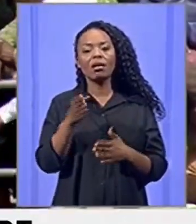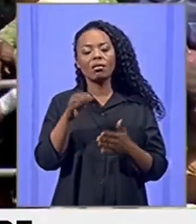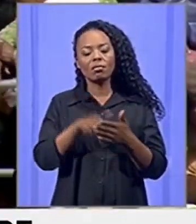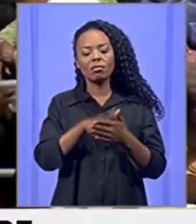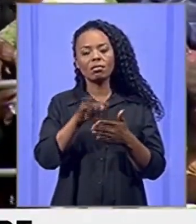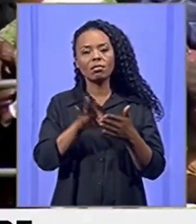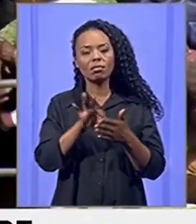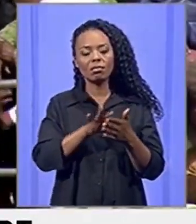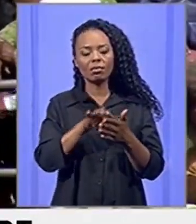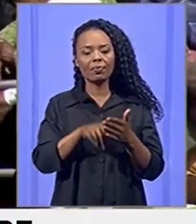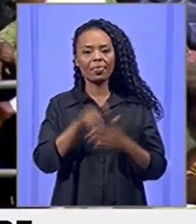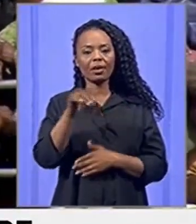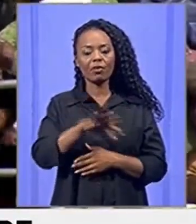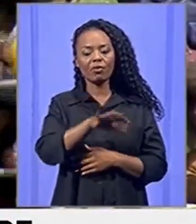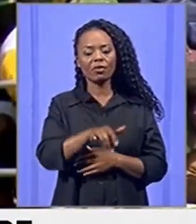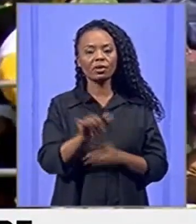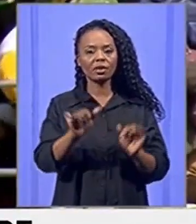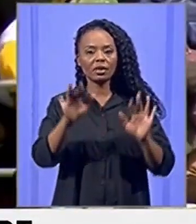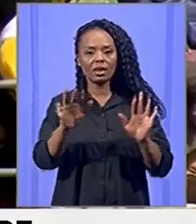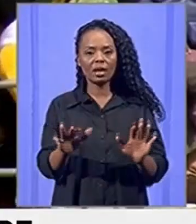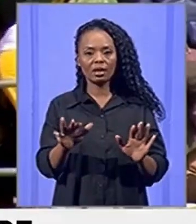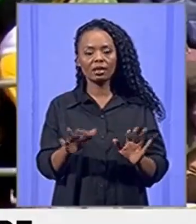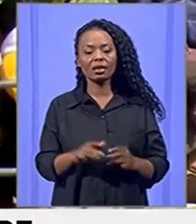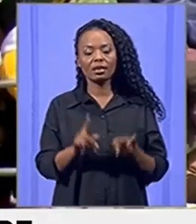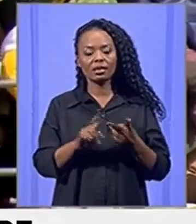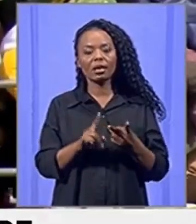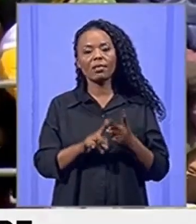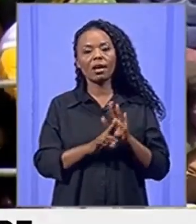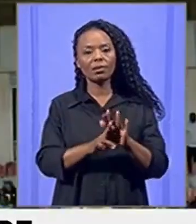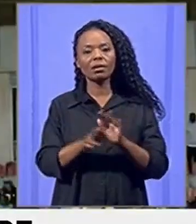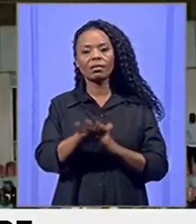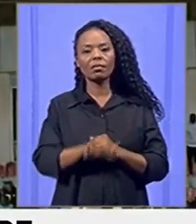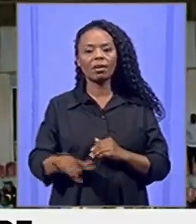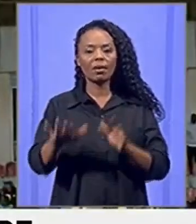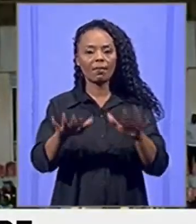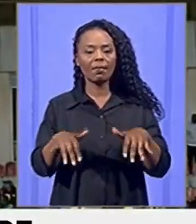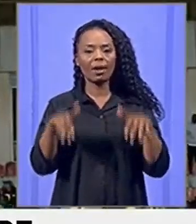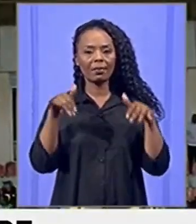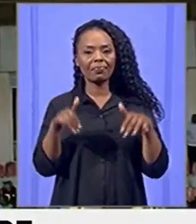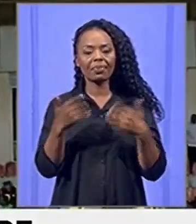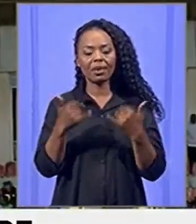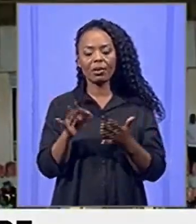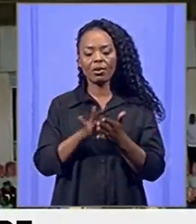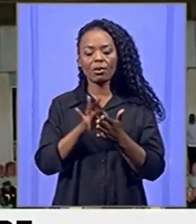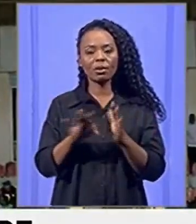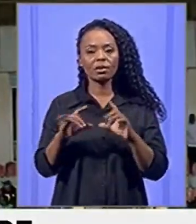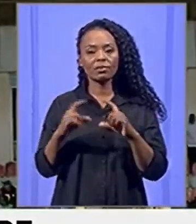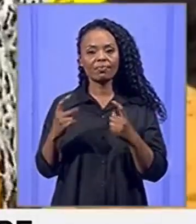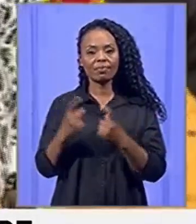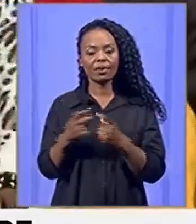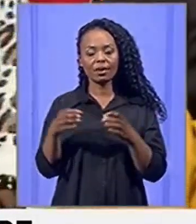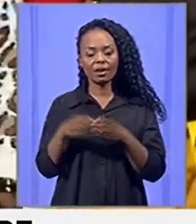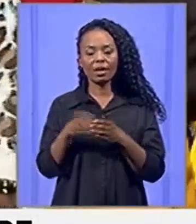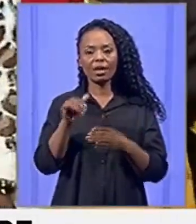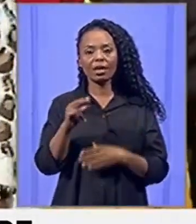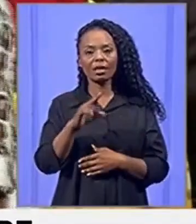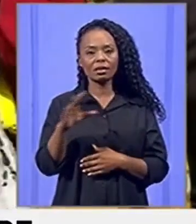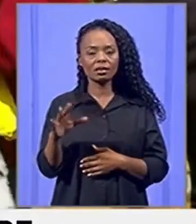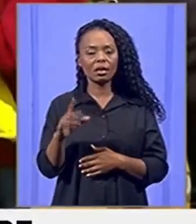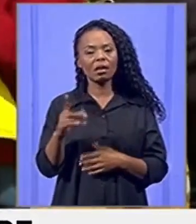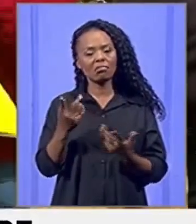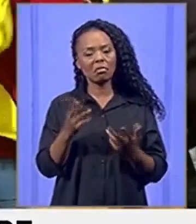peomolao tsa diporofense di le 9 ga mmogo le kwa Palamenteng. Komiti ya ditlhopho ya ANC solofela fa lenaane le tla konosediwa